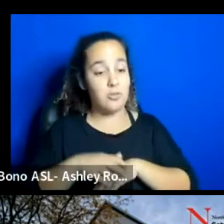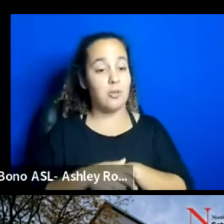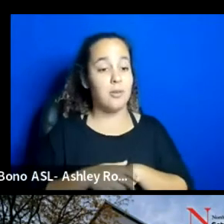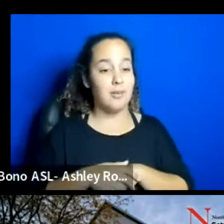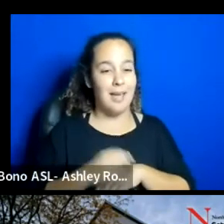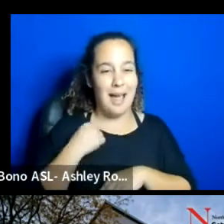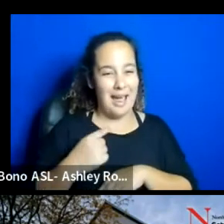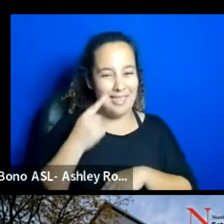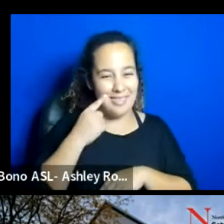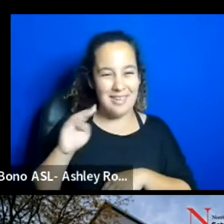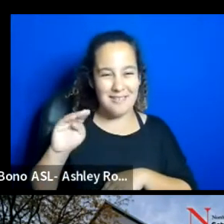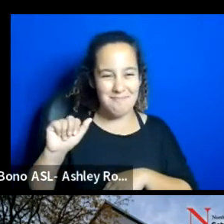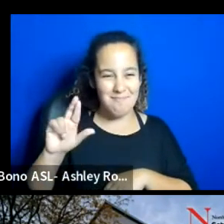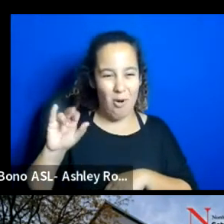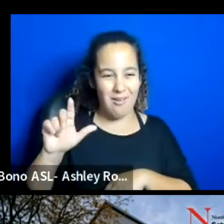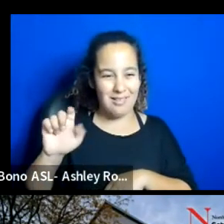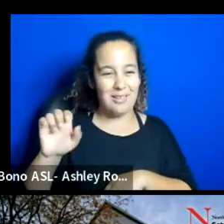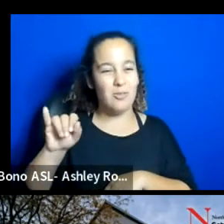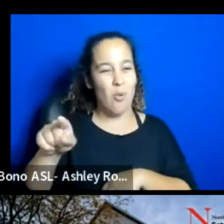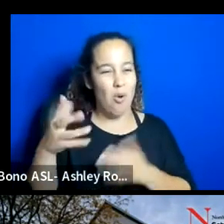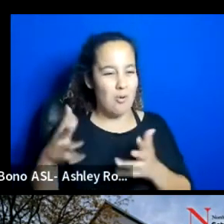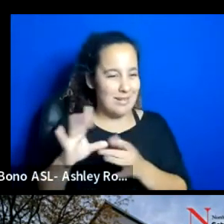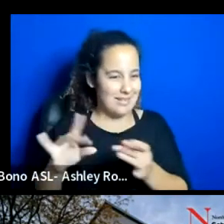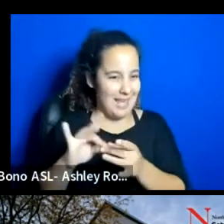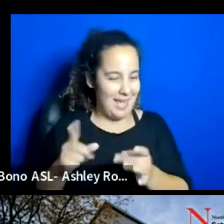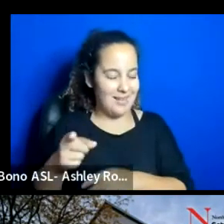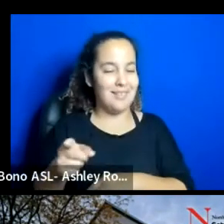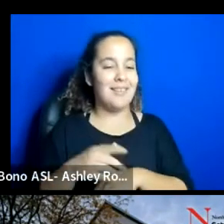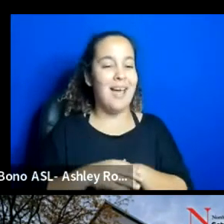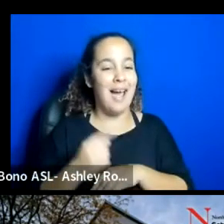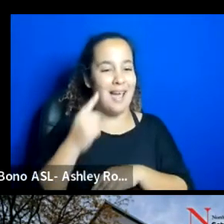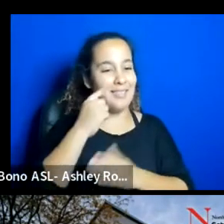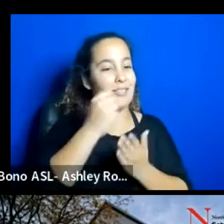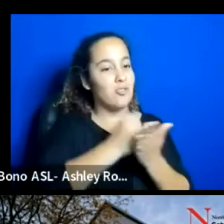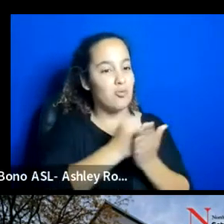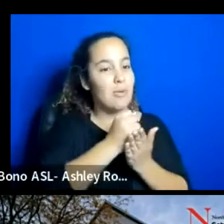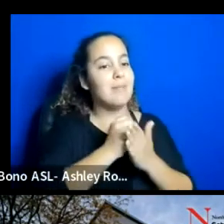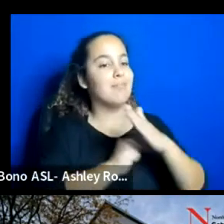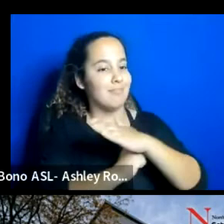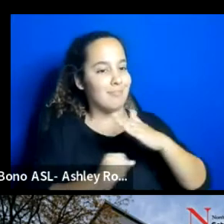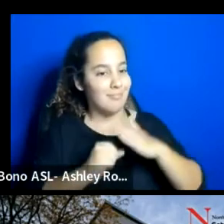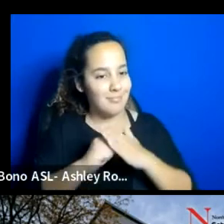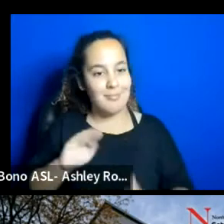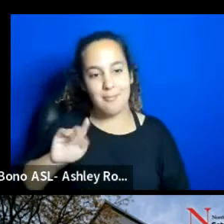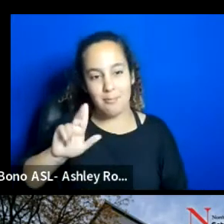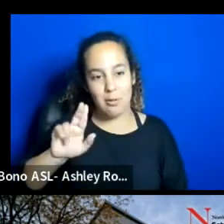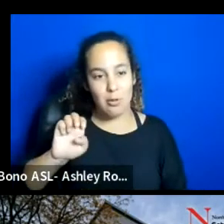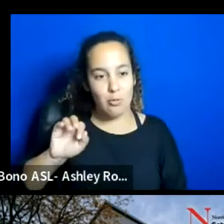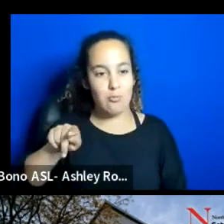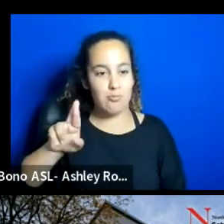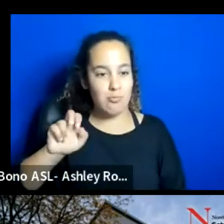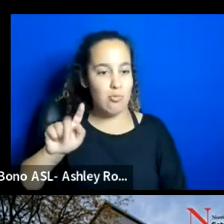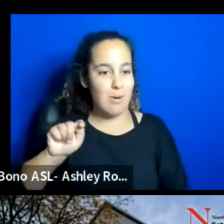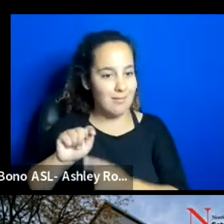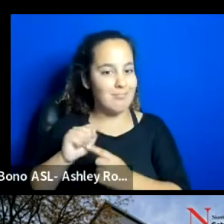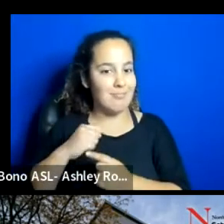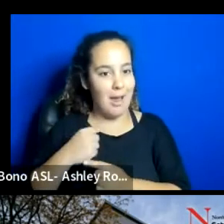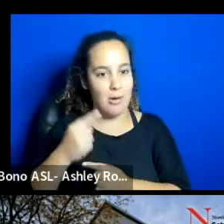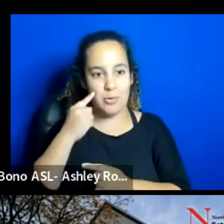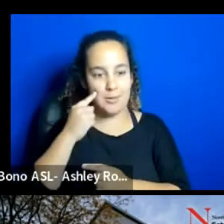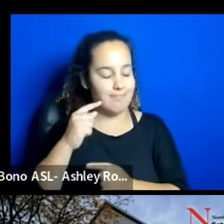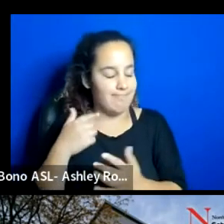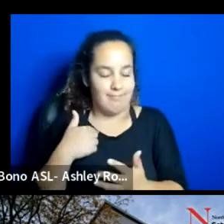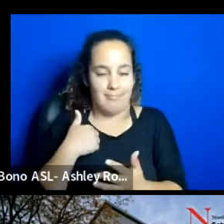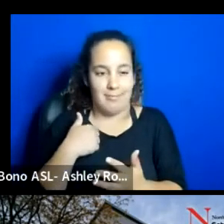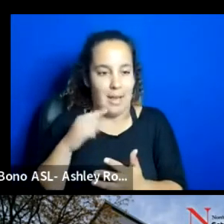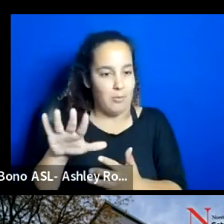already mentioned the quote. So the script is like the blueprint. I was also fascinated by that type of paragraph. It really